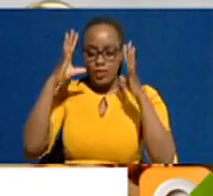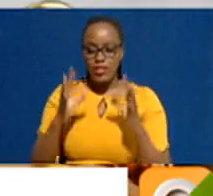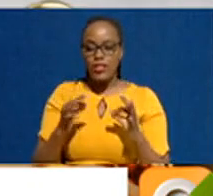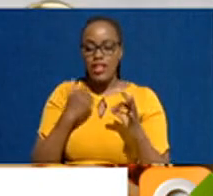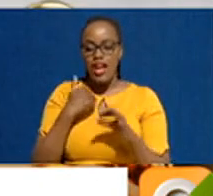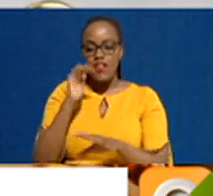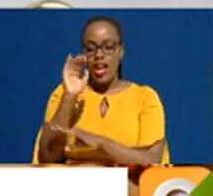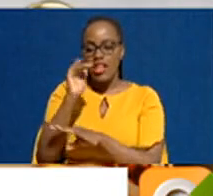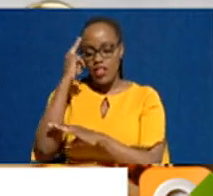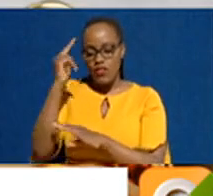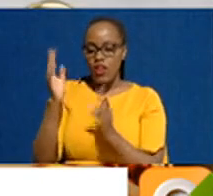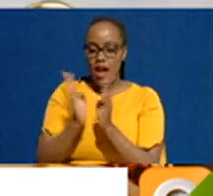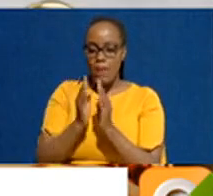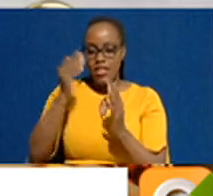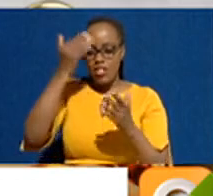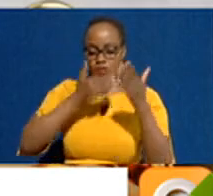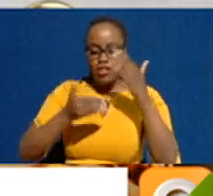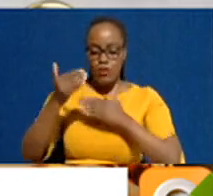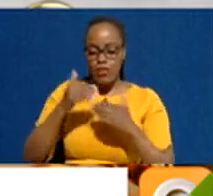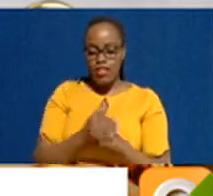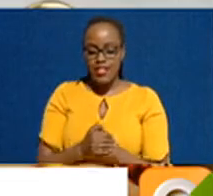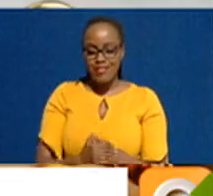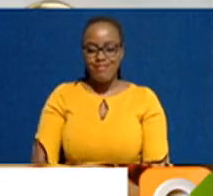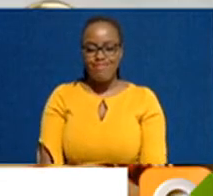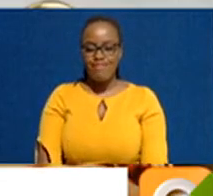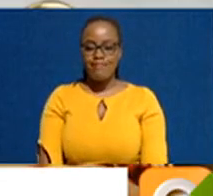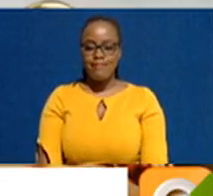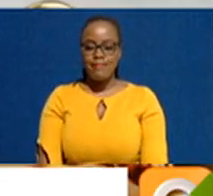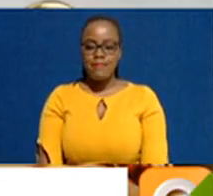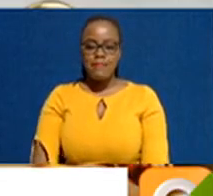physical meeting. Chemutai Goin, Citizen TV, Nairobi.